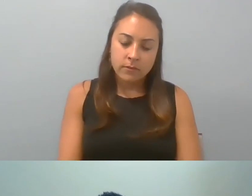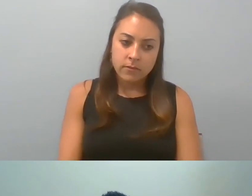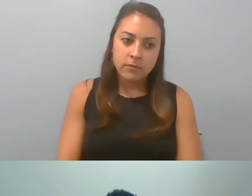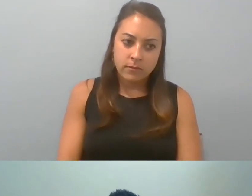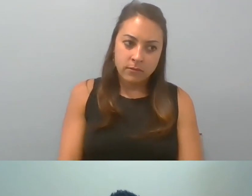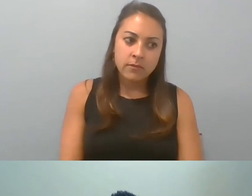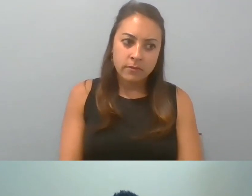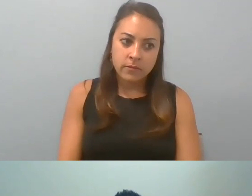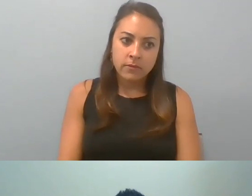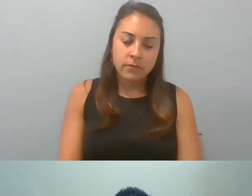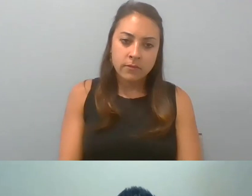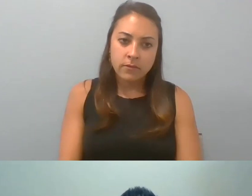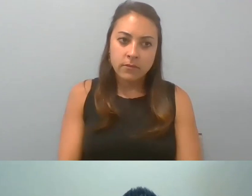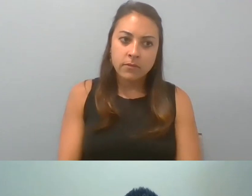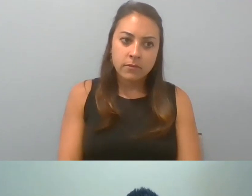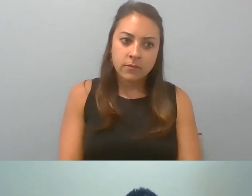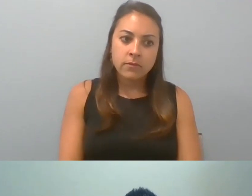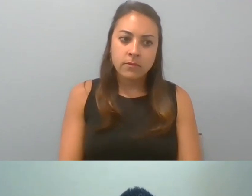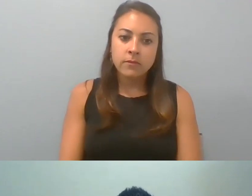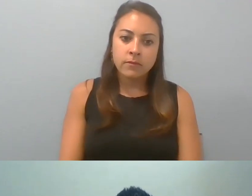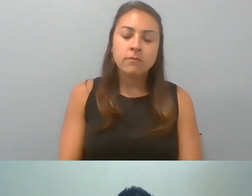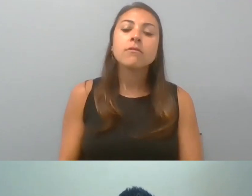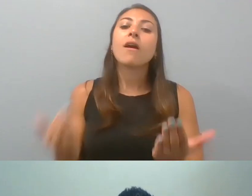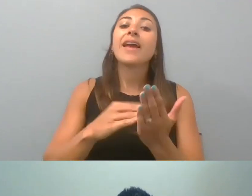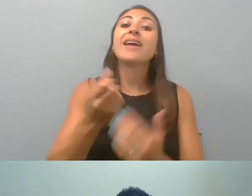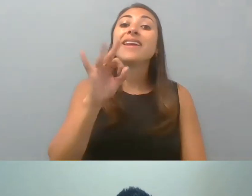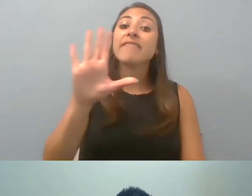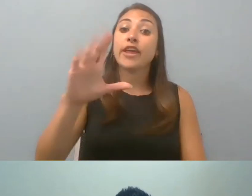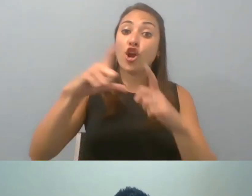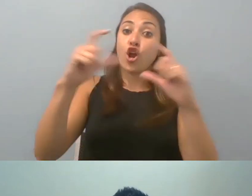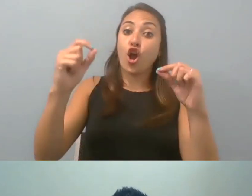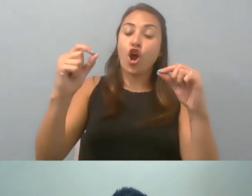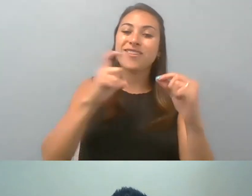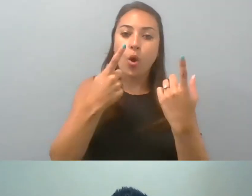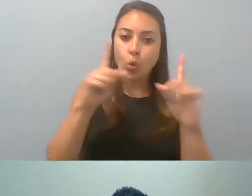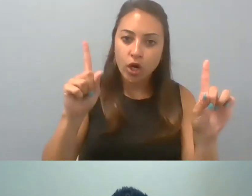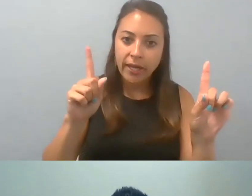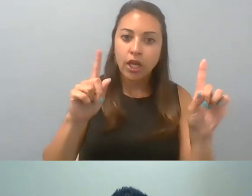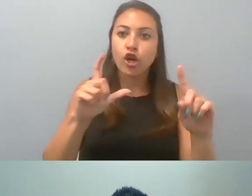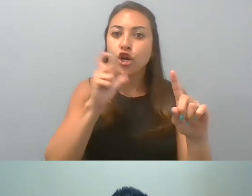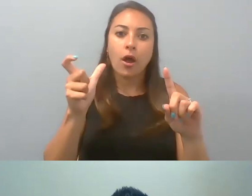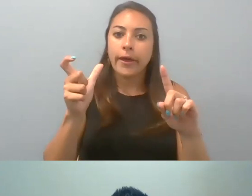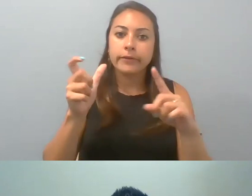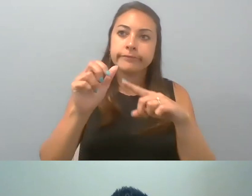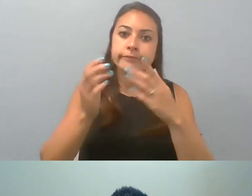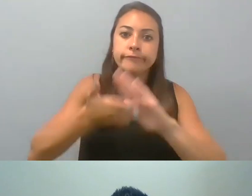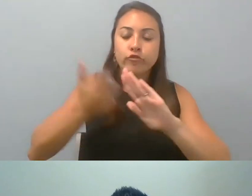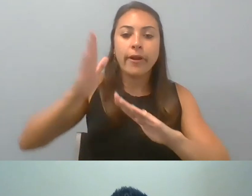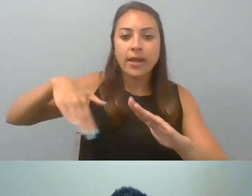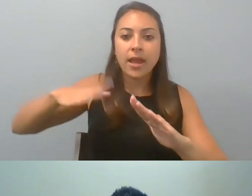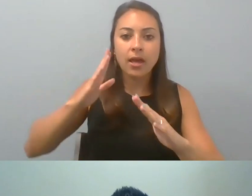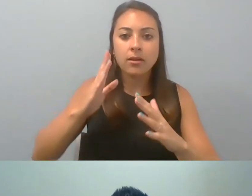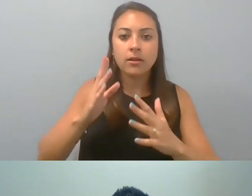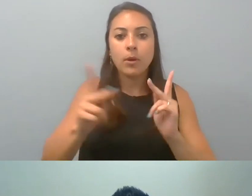their card isn't turned on. So they should just leave their contact information and the group who they are involved with. So that